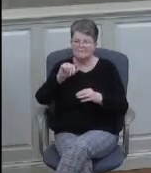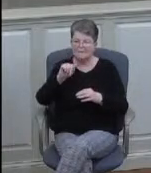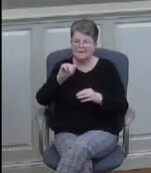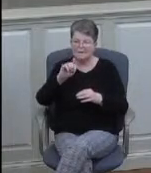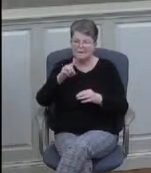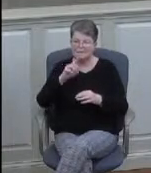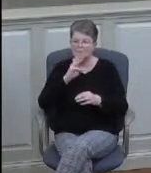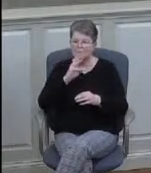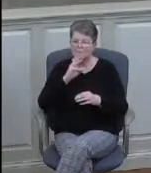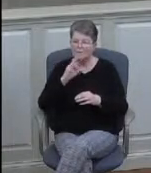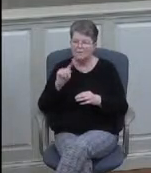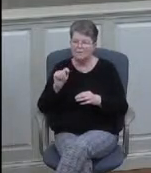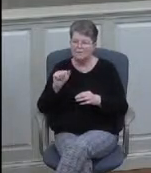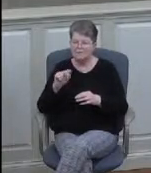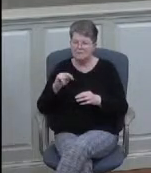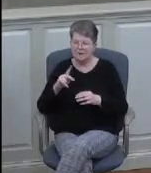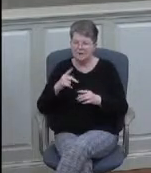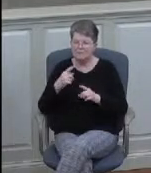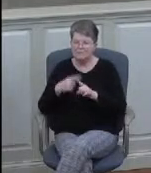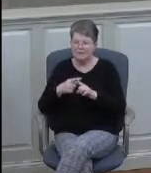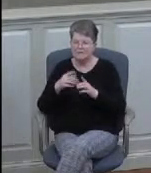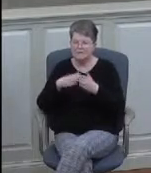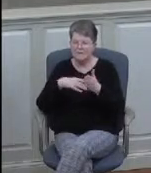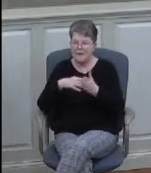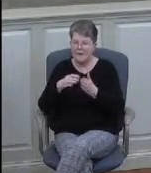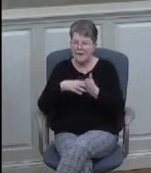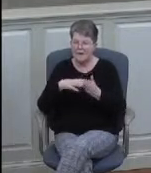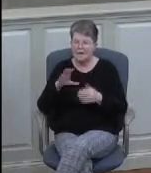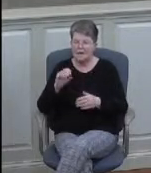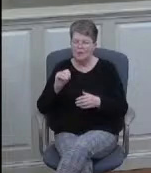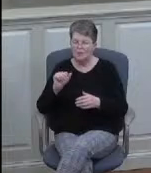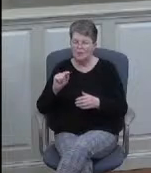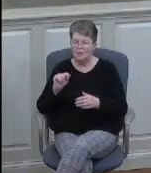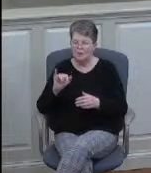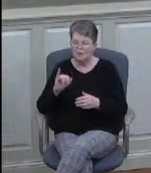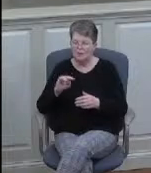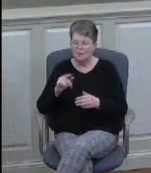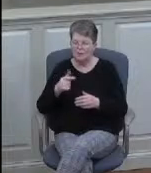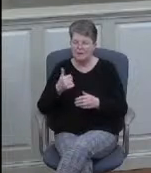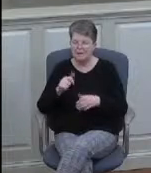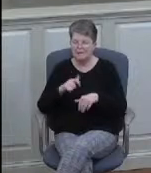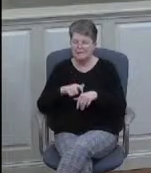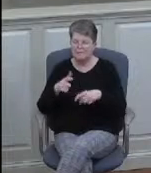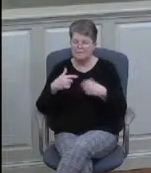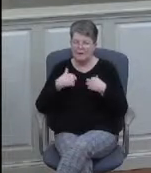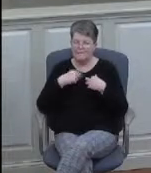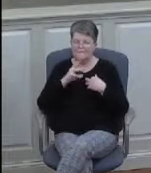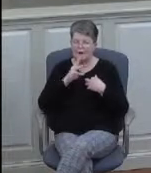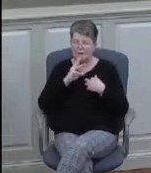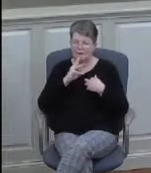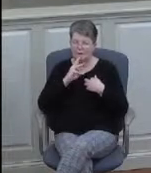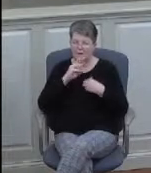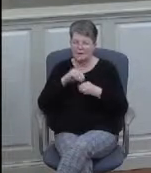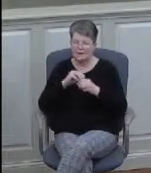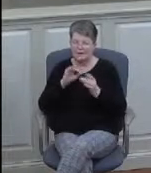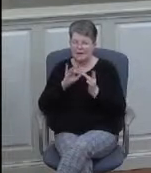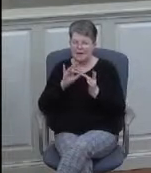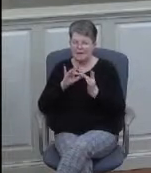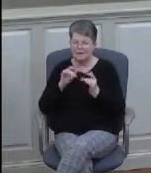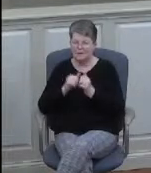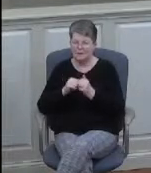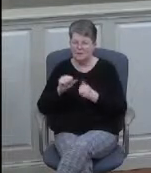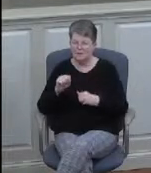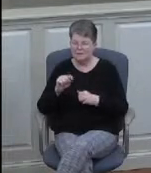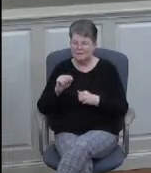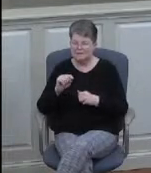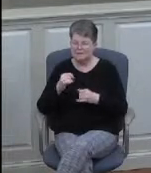as well as painting and coating, which obviously anytime you have water in contact with steel, you have some